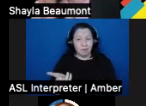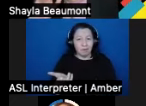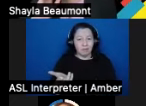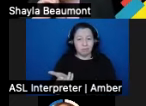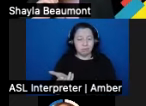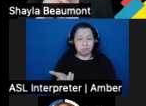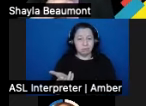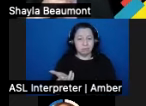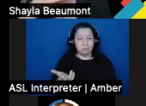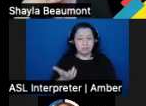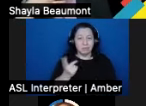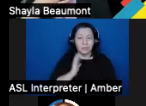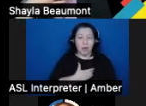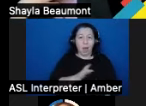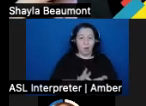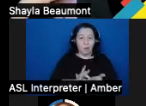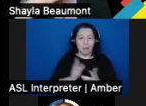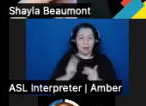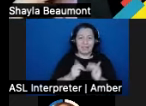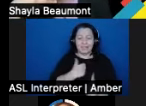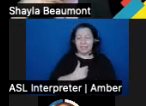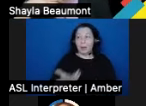at our medical facility. Sorry.